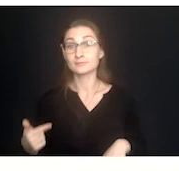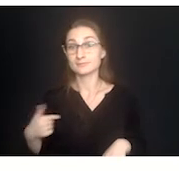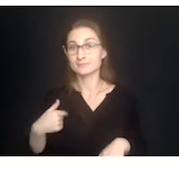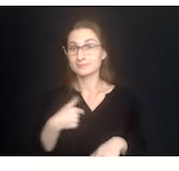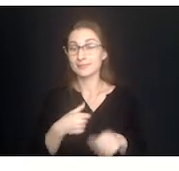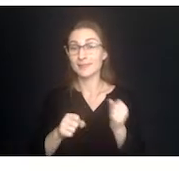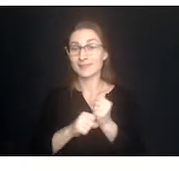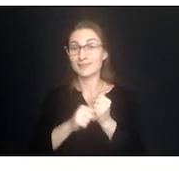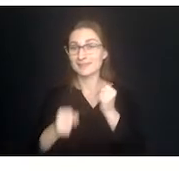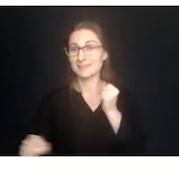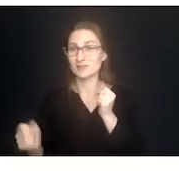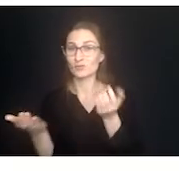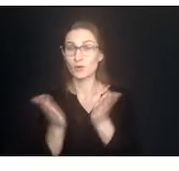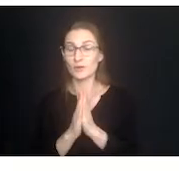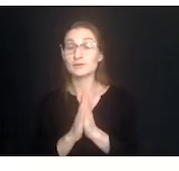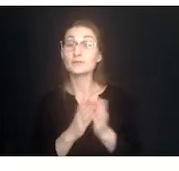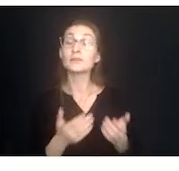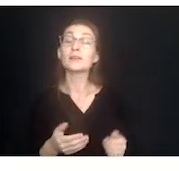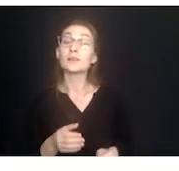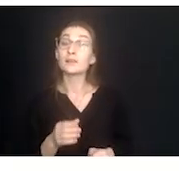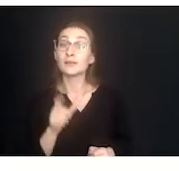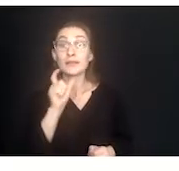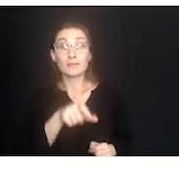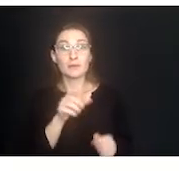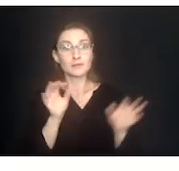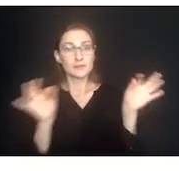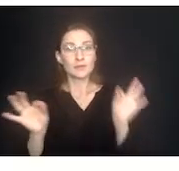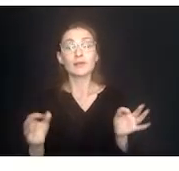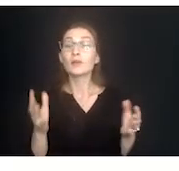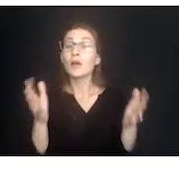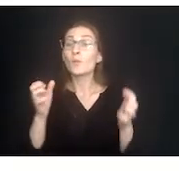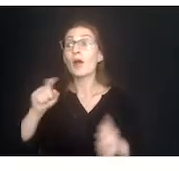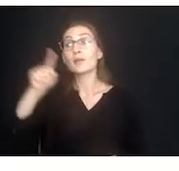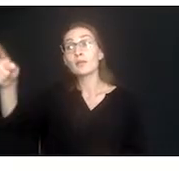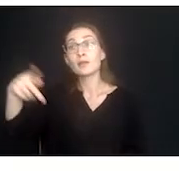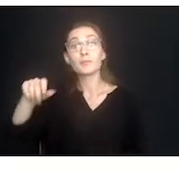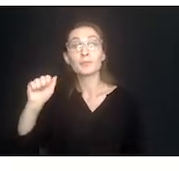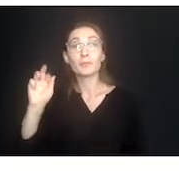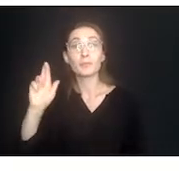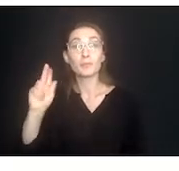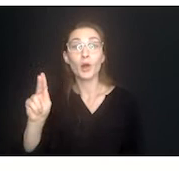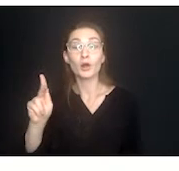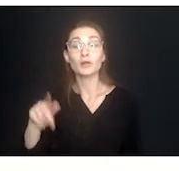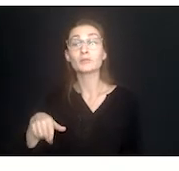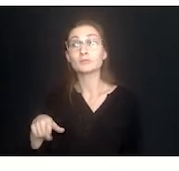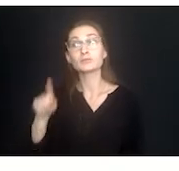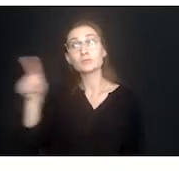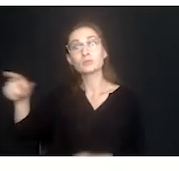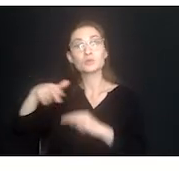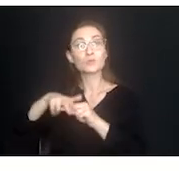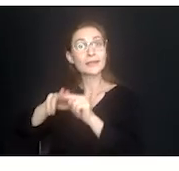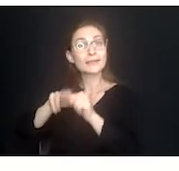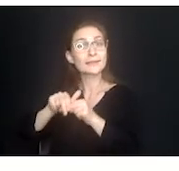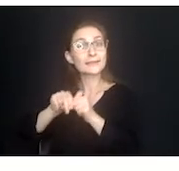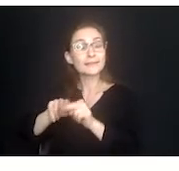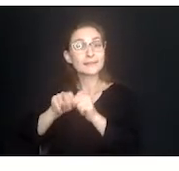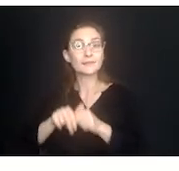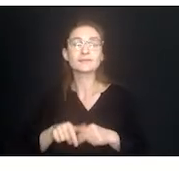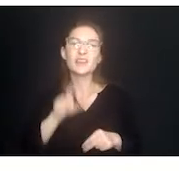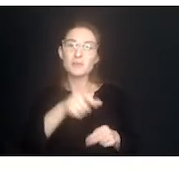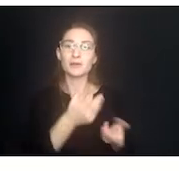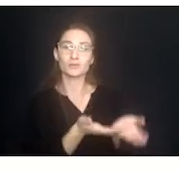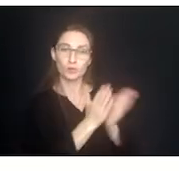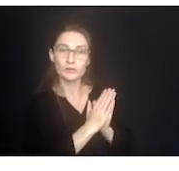time, he now extended his request to include going to the swings and at the corner park. So